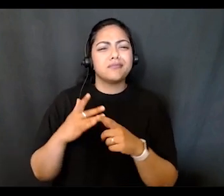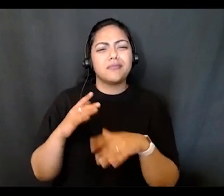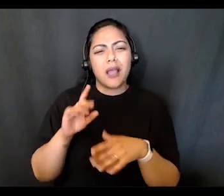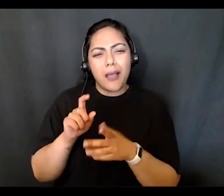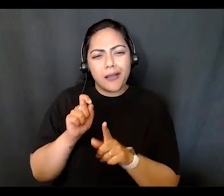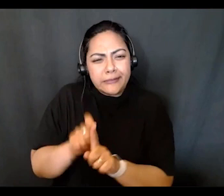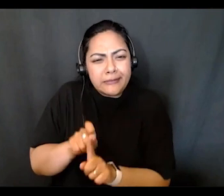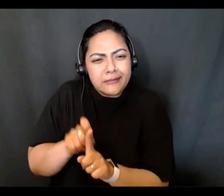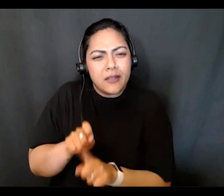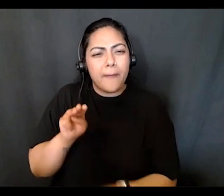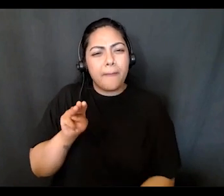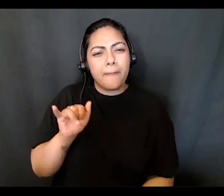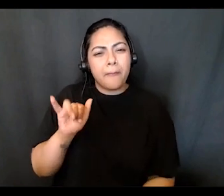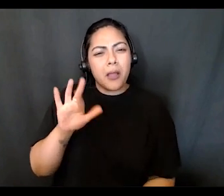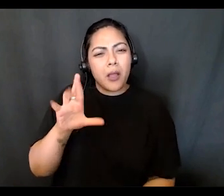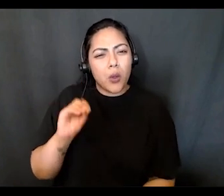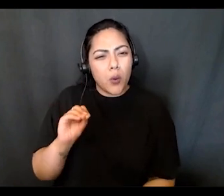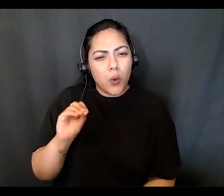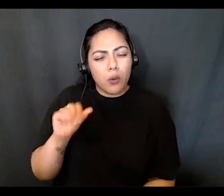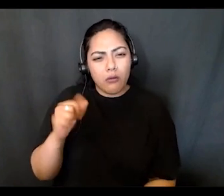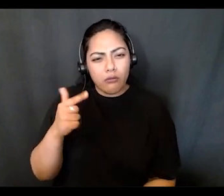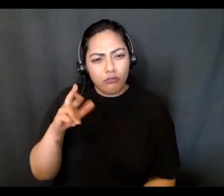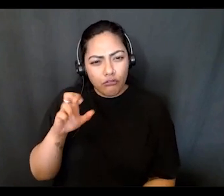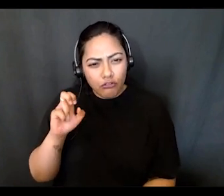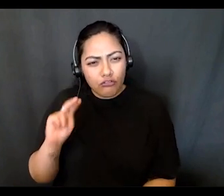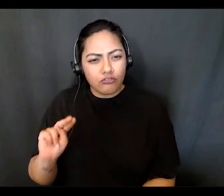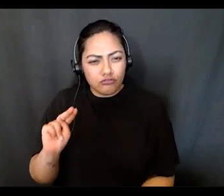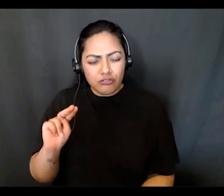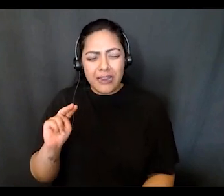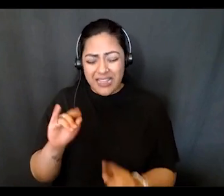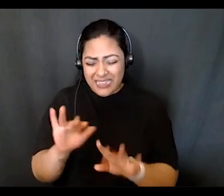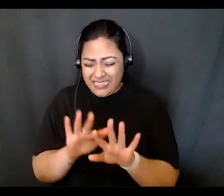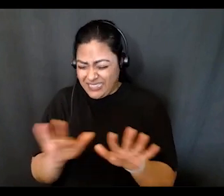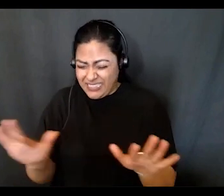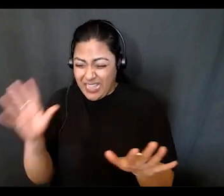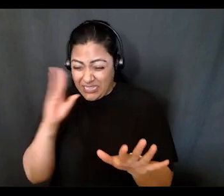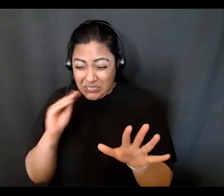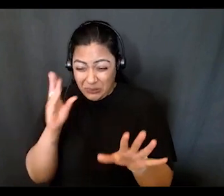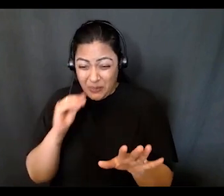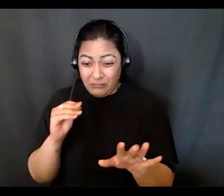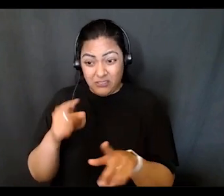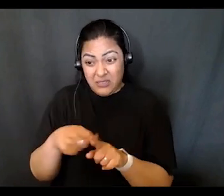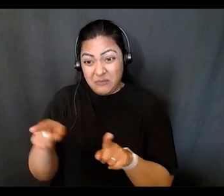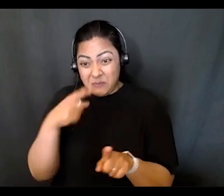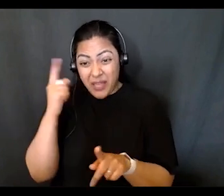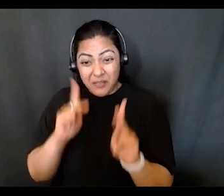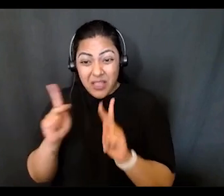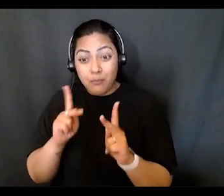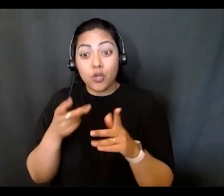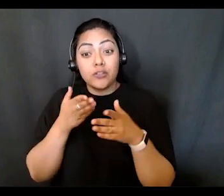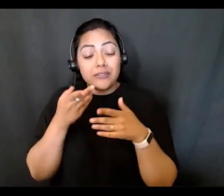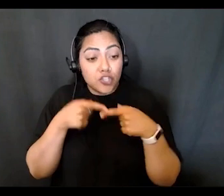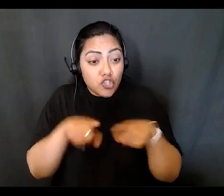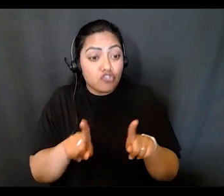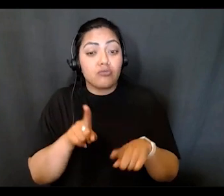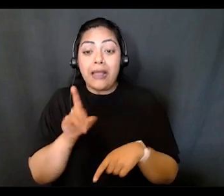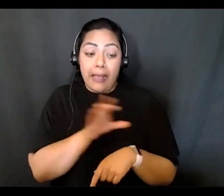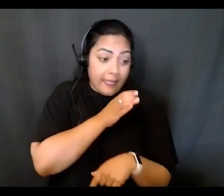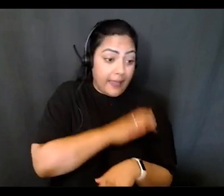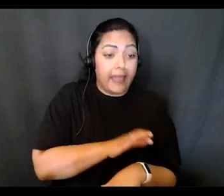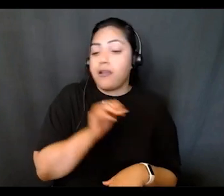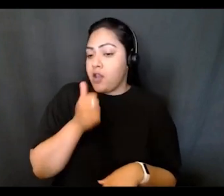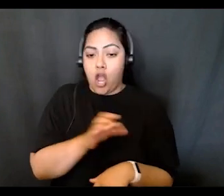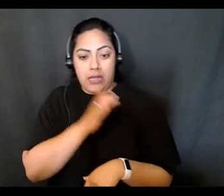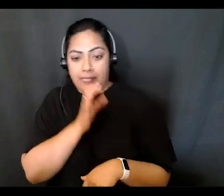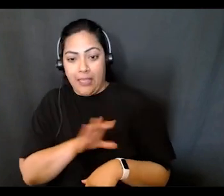really teasing that apart and thinking about how that relates to what Black folks experience in clinical and non-clinical